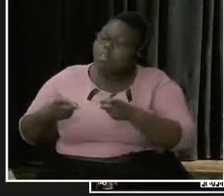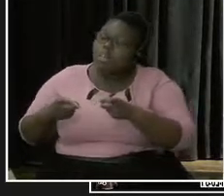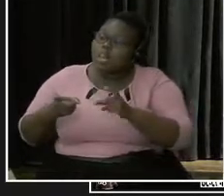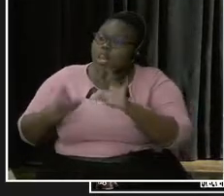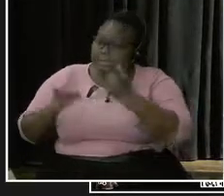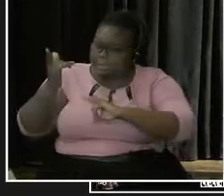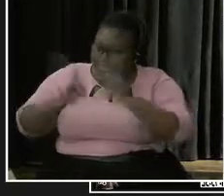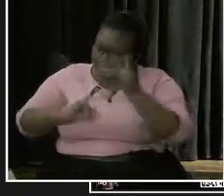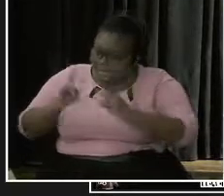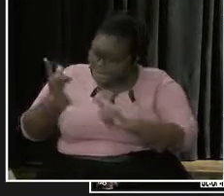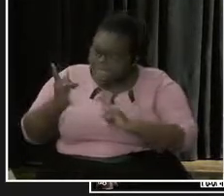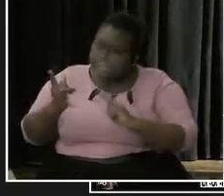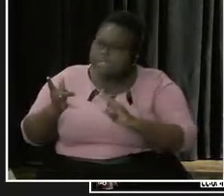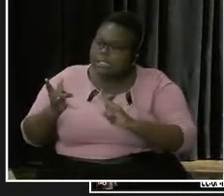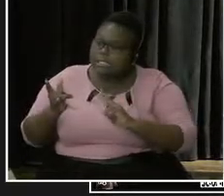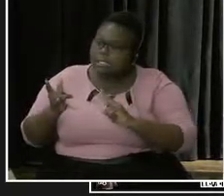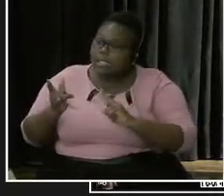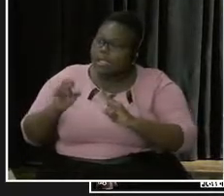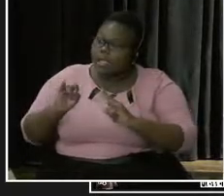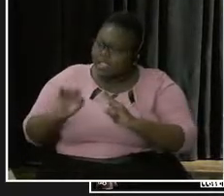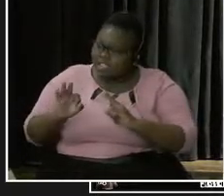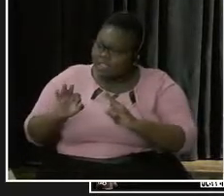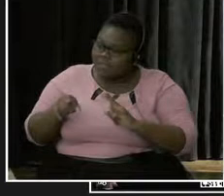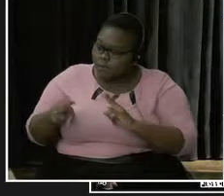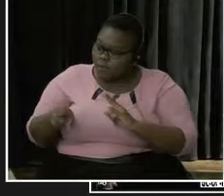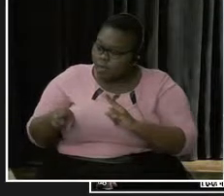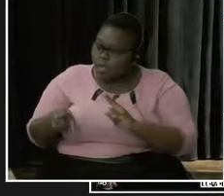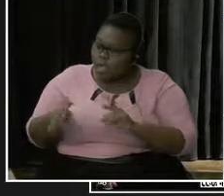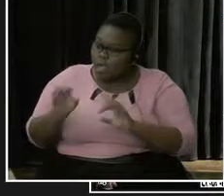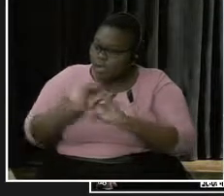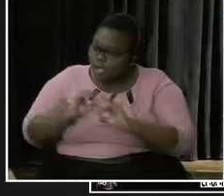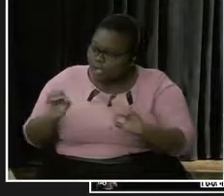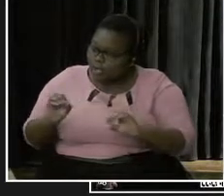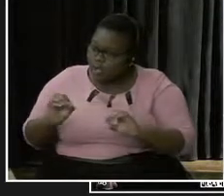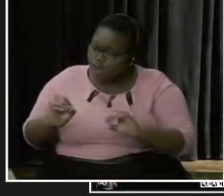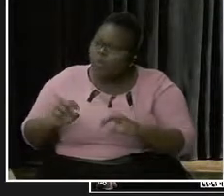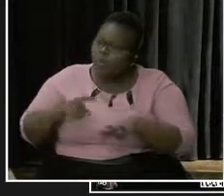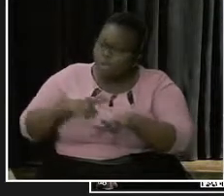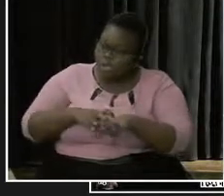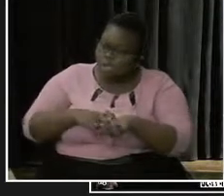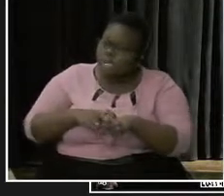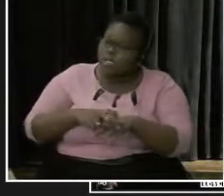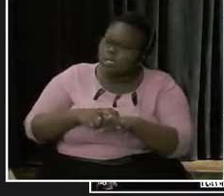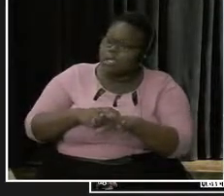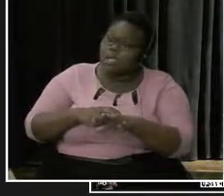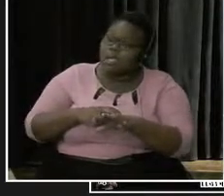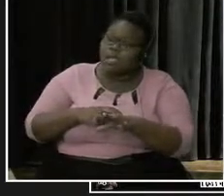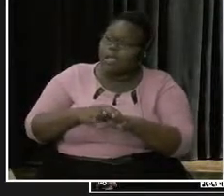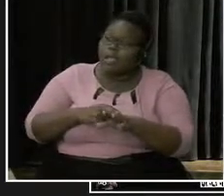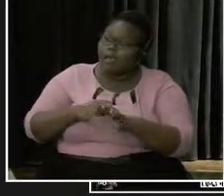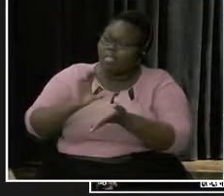blood, by the way, and we'll need some transfusion and blood donation soon. But it's important that we get